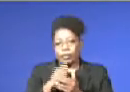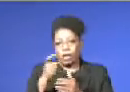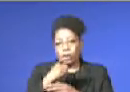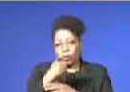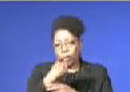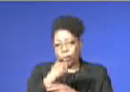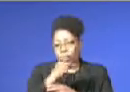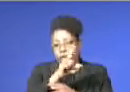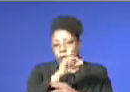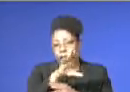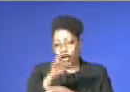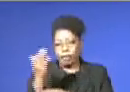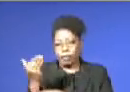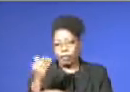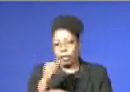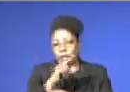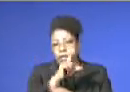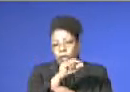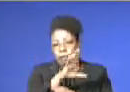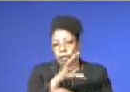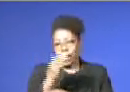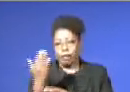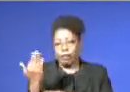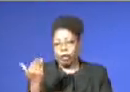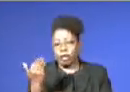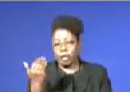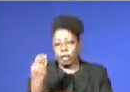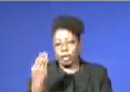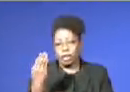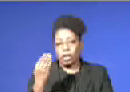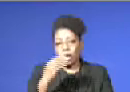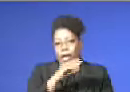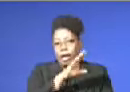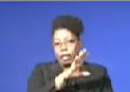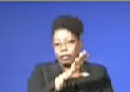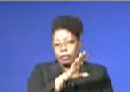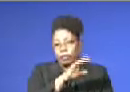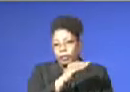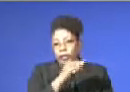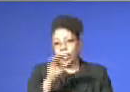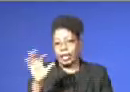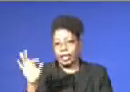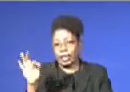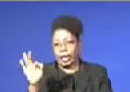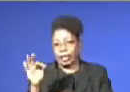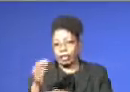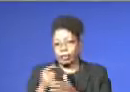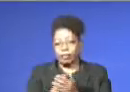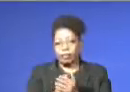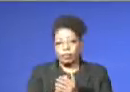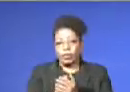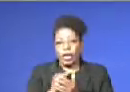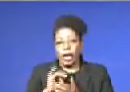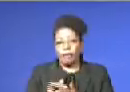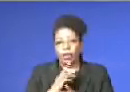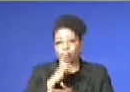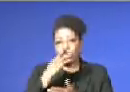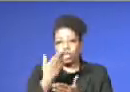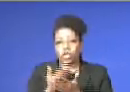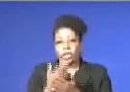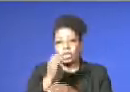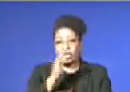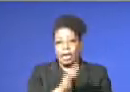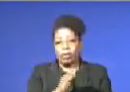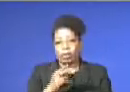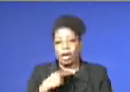3-zip, 25-15, 25-14, and 15-9 to take the crown. I feel really good about tonight because